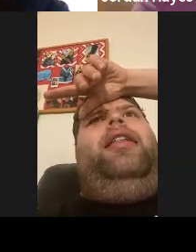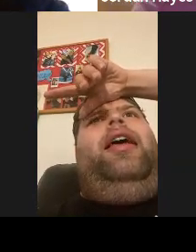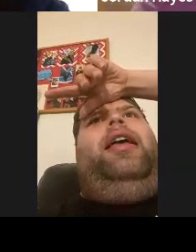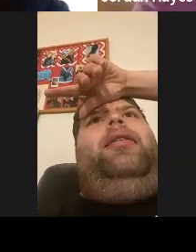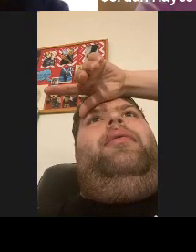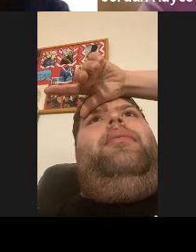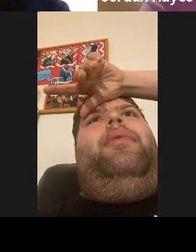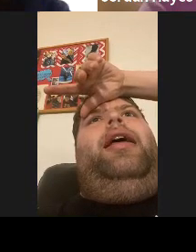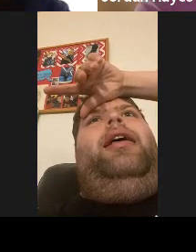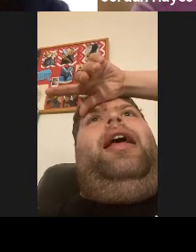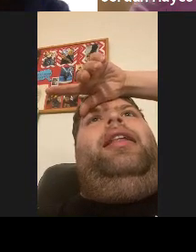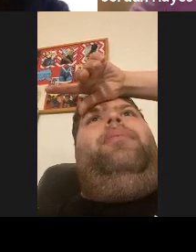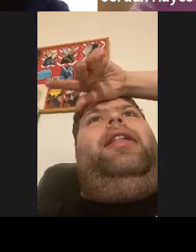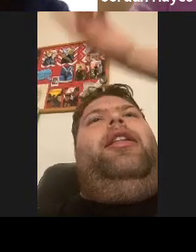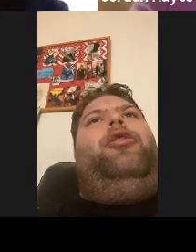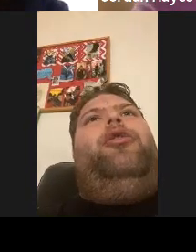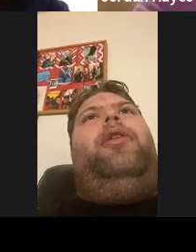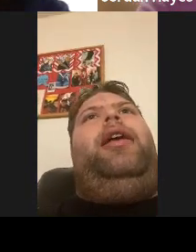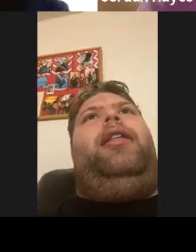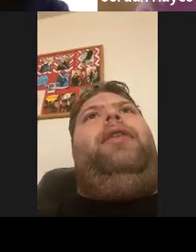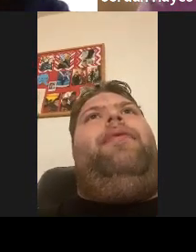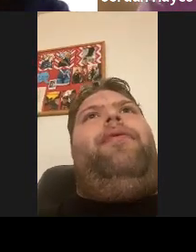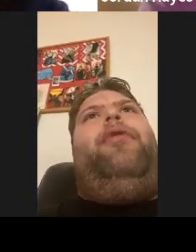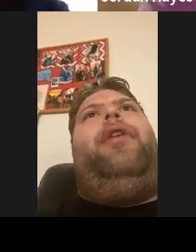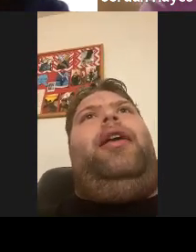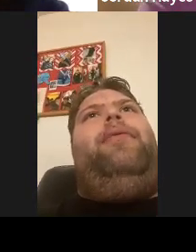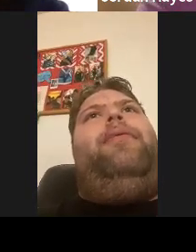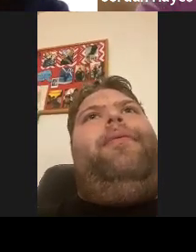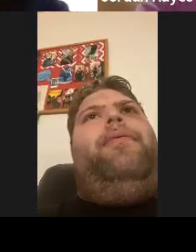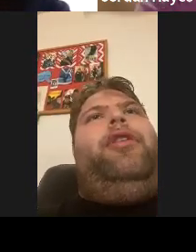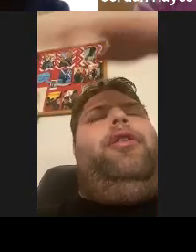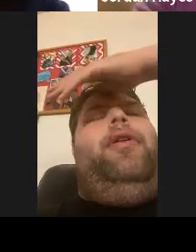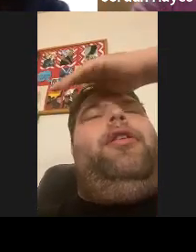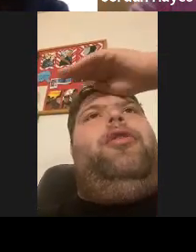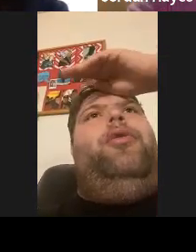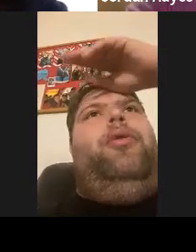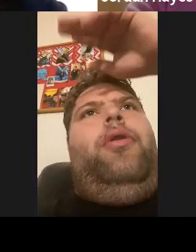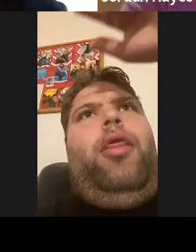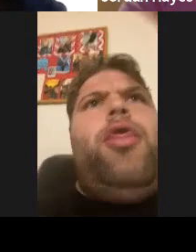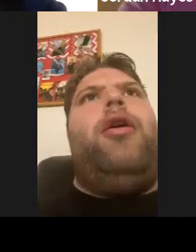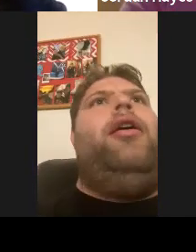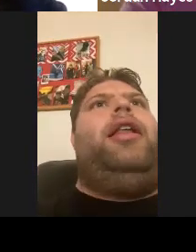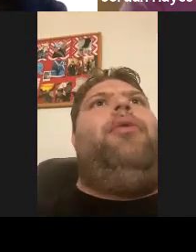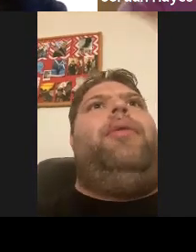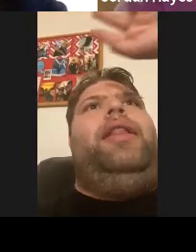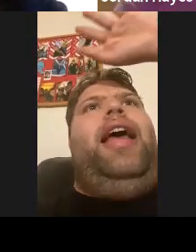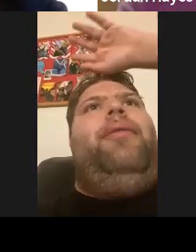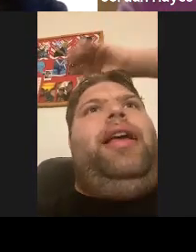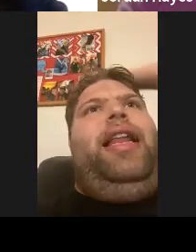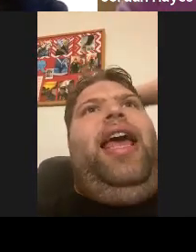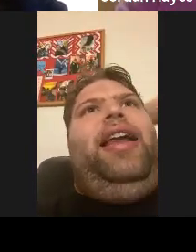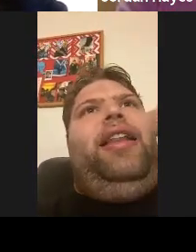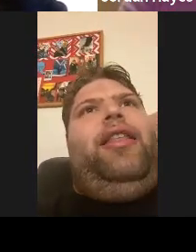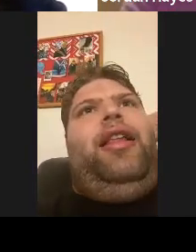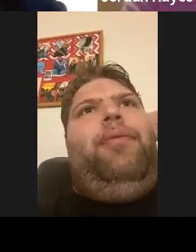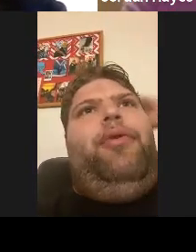they like, but I think by then in third grade, like from fourth grade to the rest of school, they wanted me to have